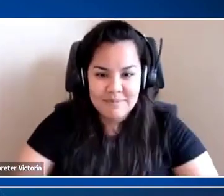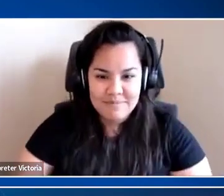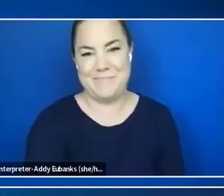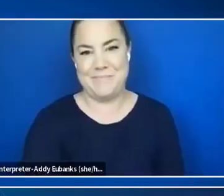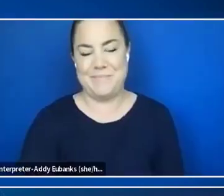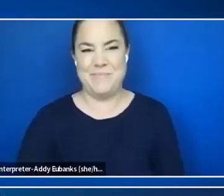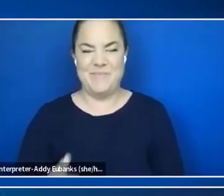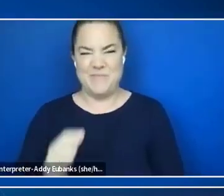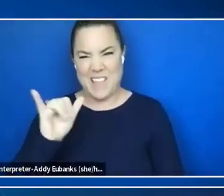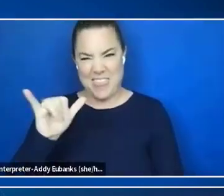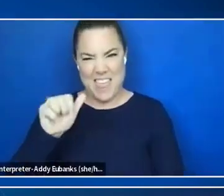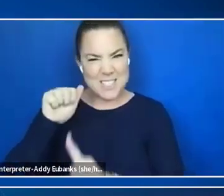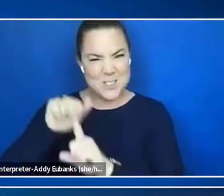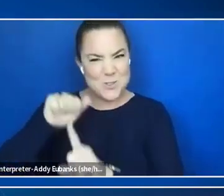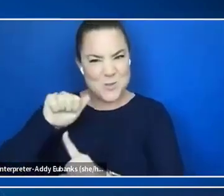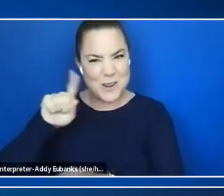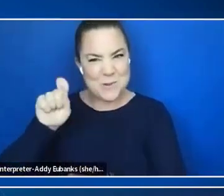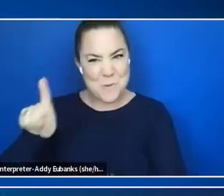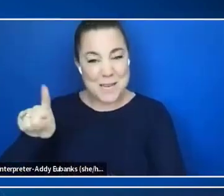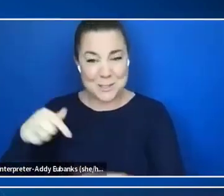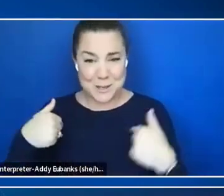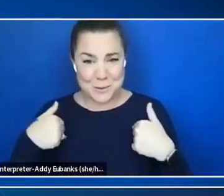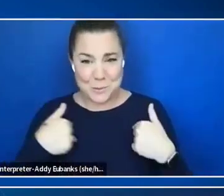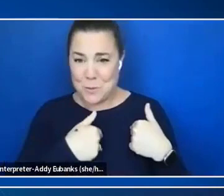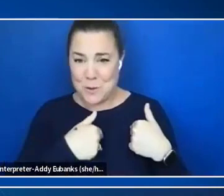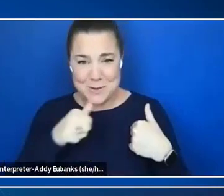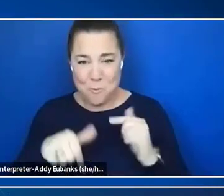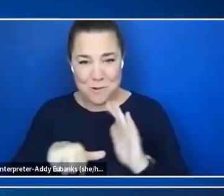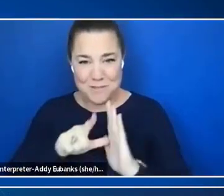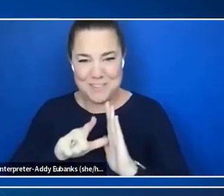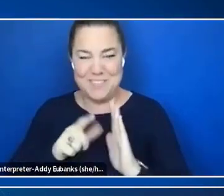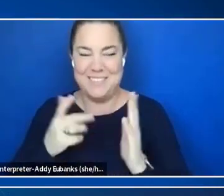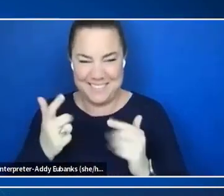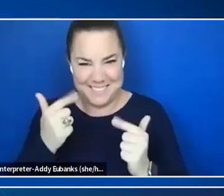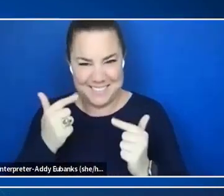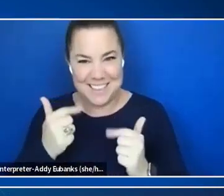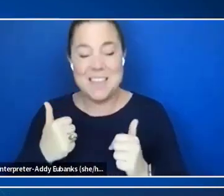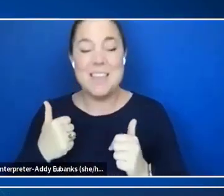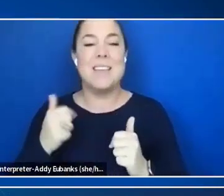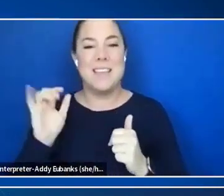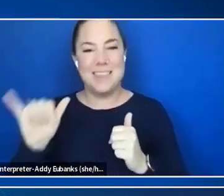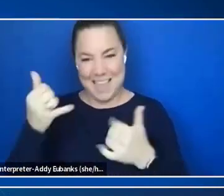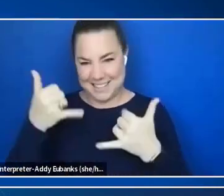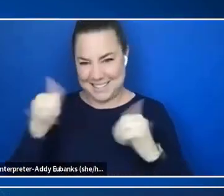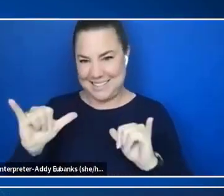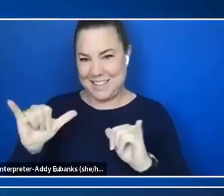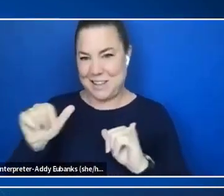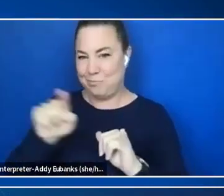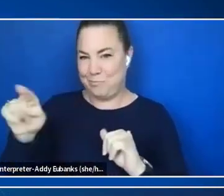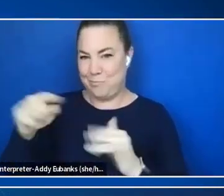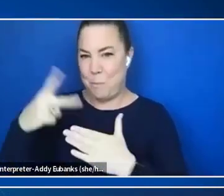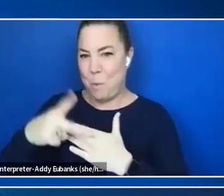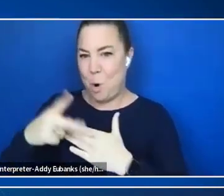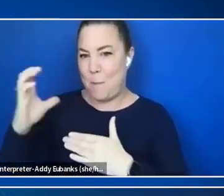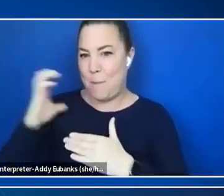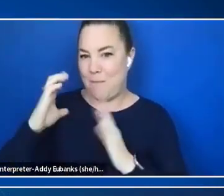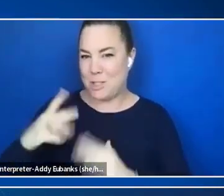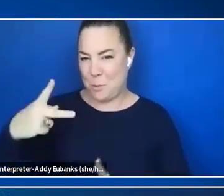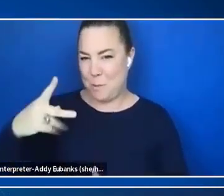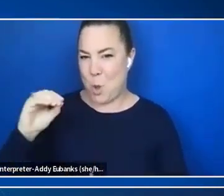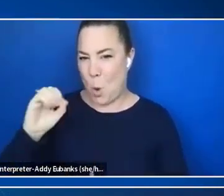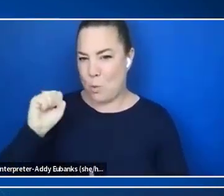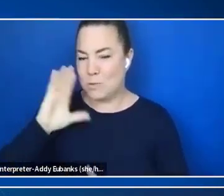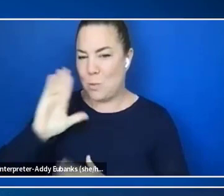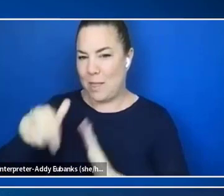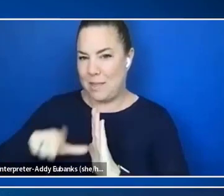So no, those will still be evaluated by program officers and the IC staff, they will not be